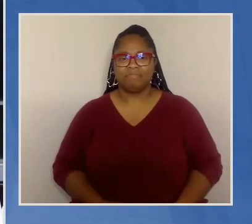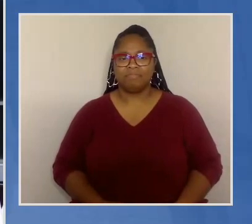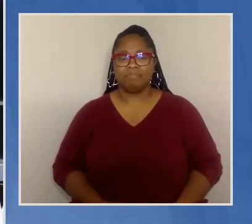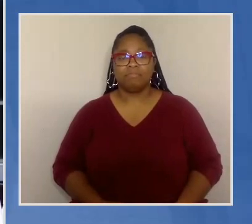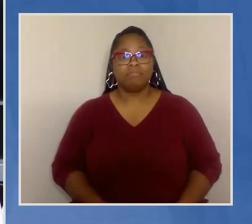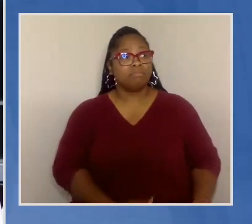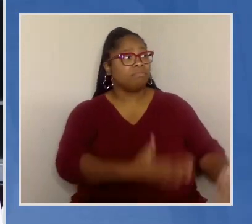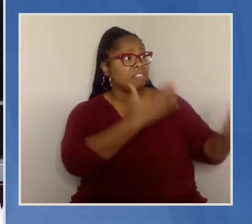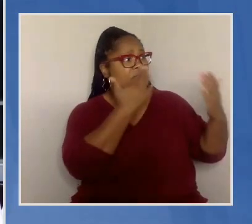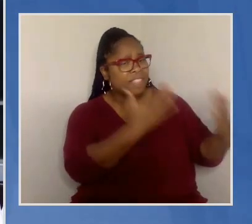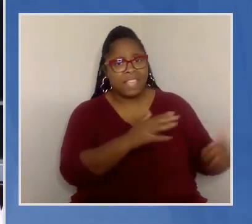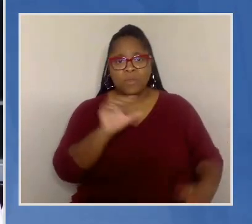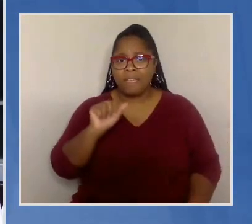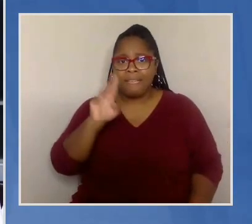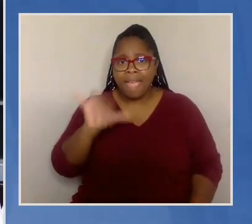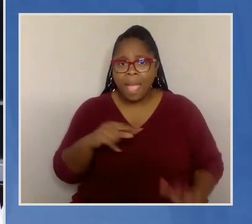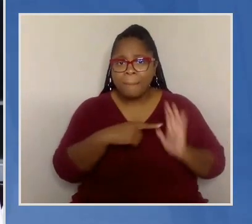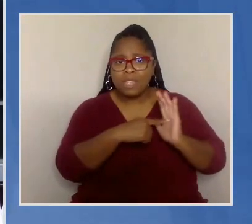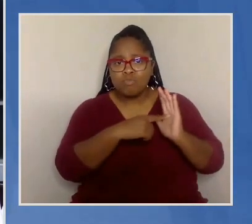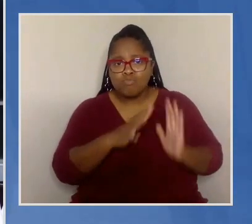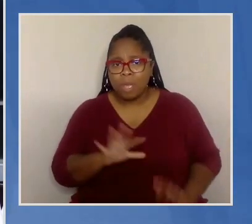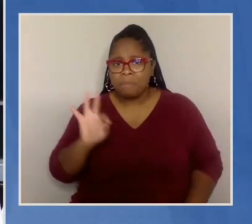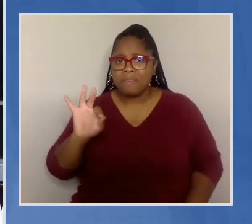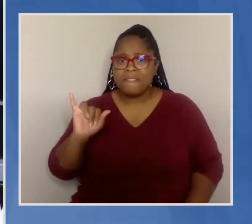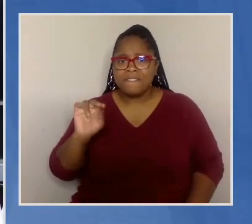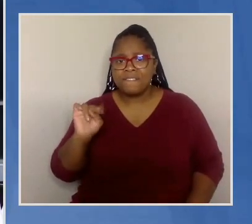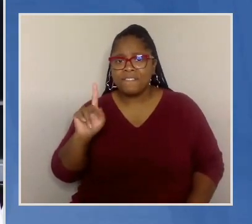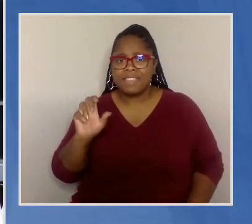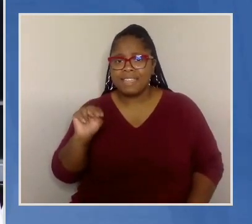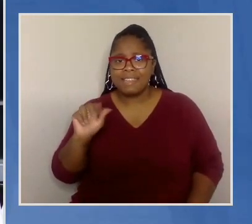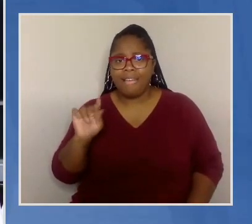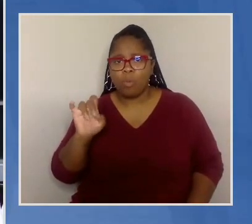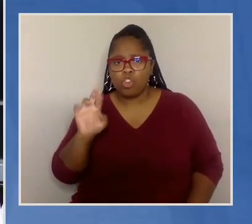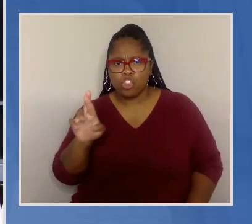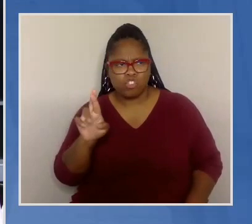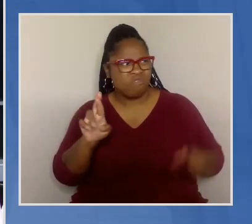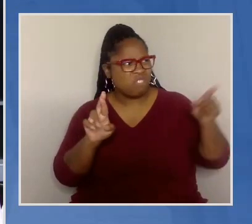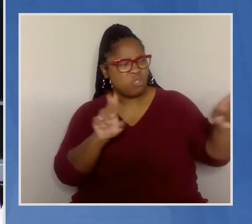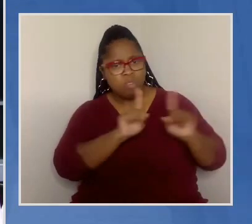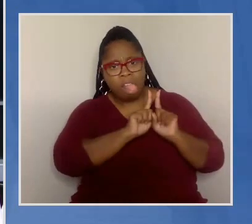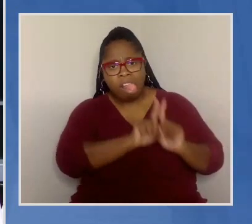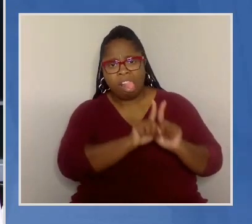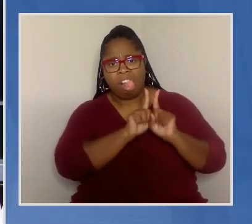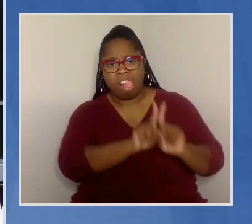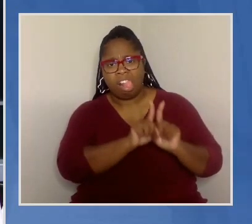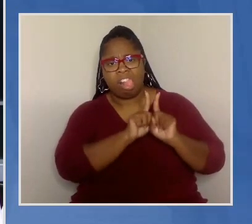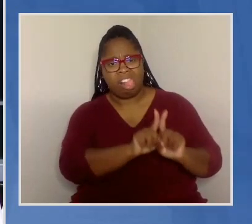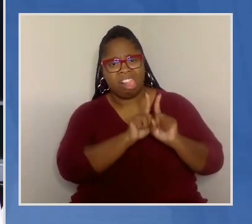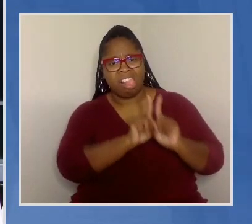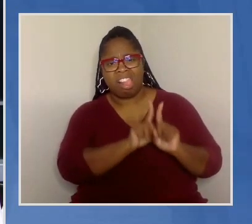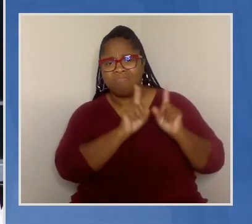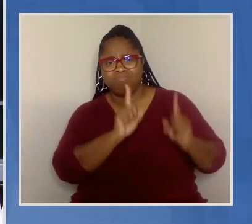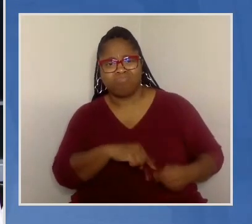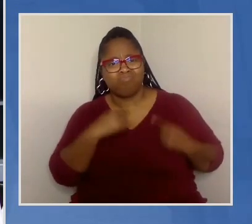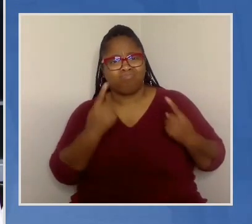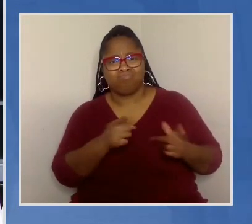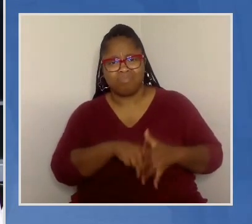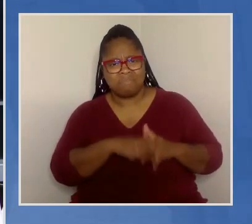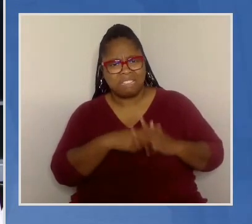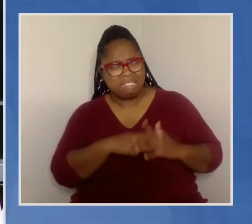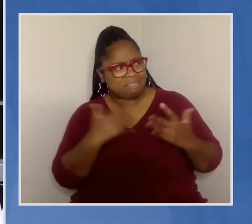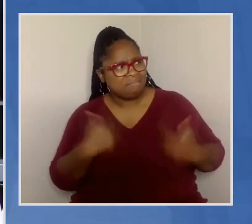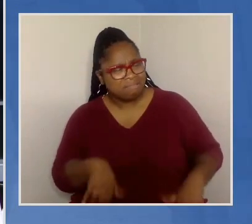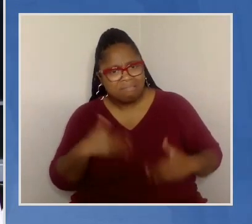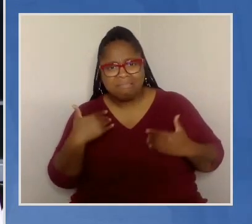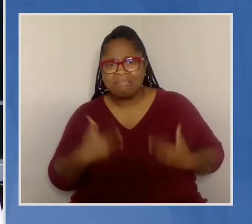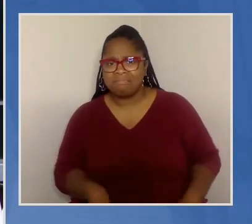And thank you, Abby, Representative Finkenauer. You know, you've been with us from the beginning, and you